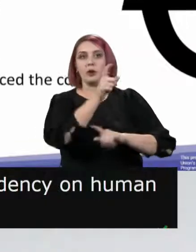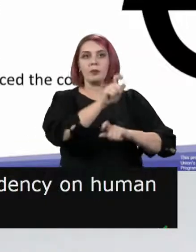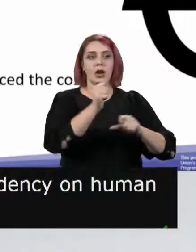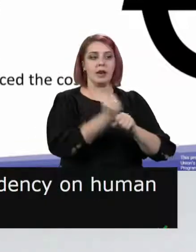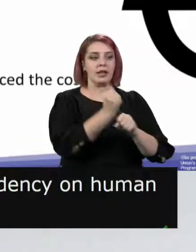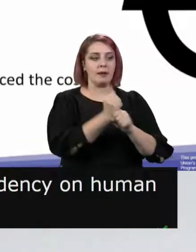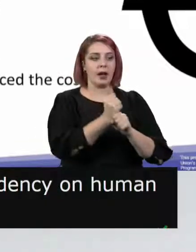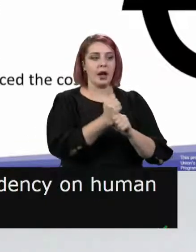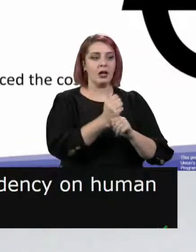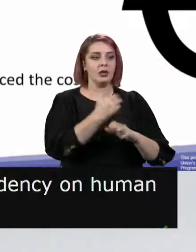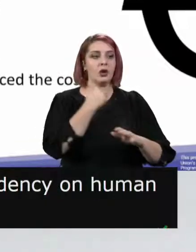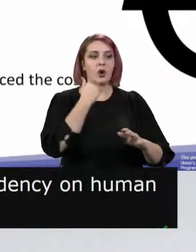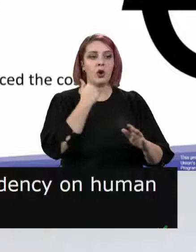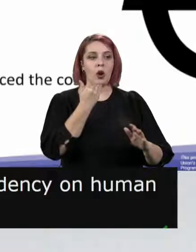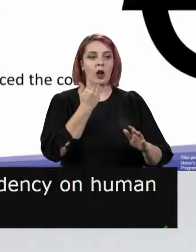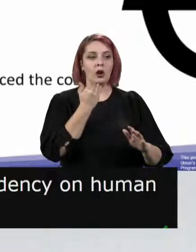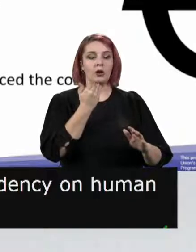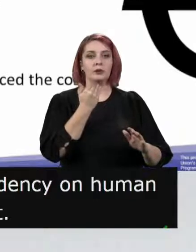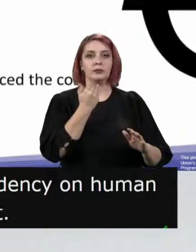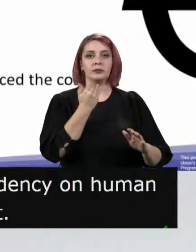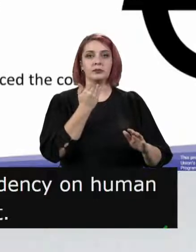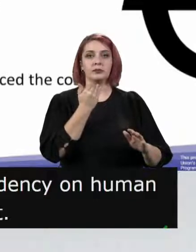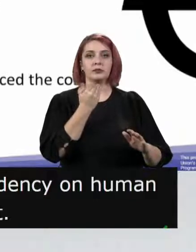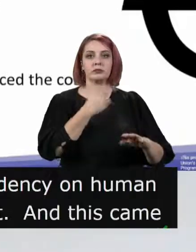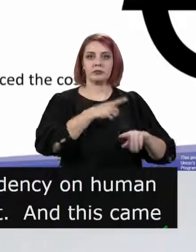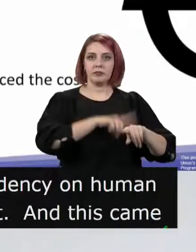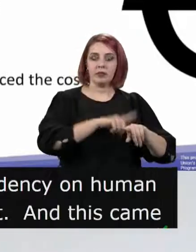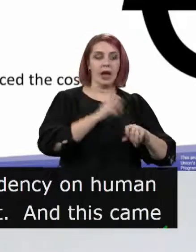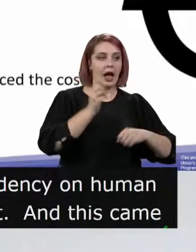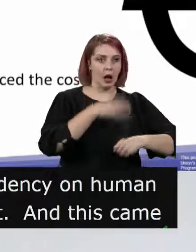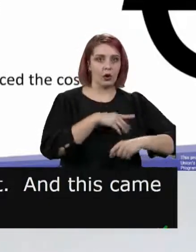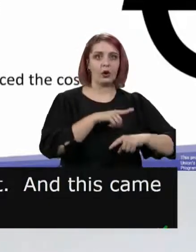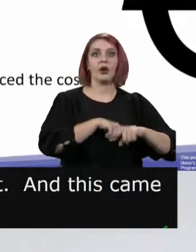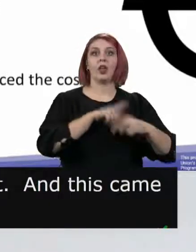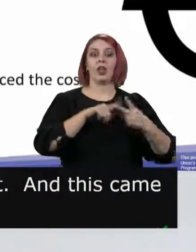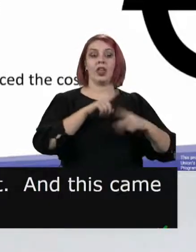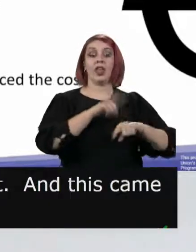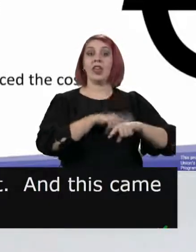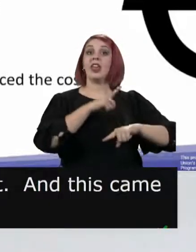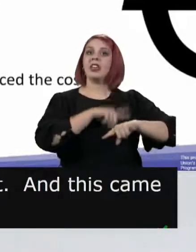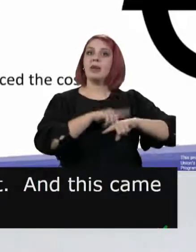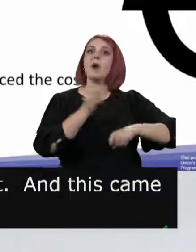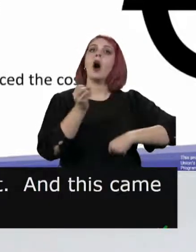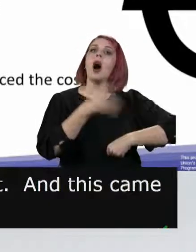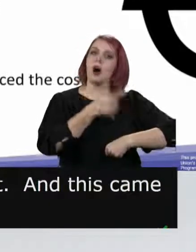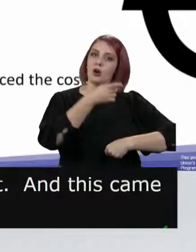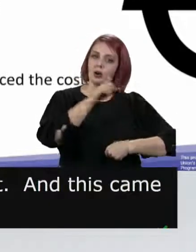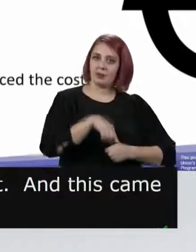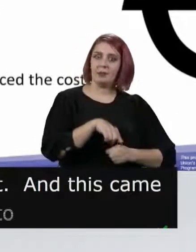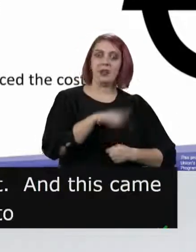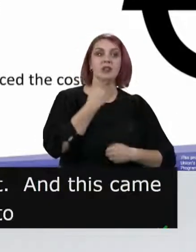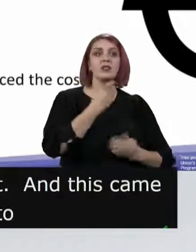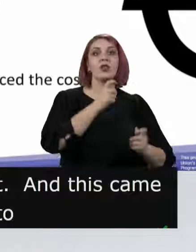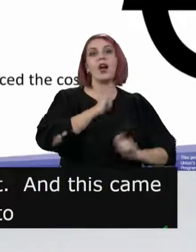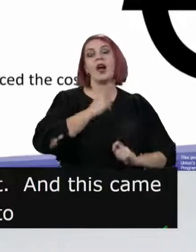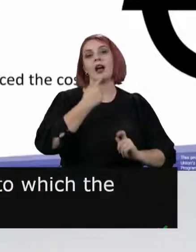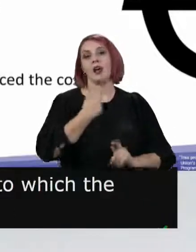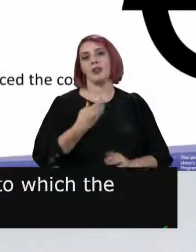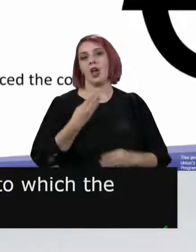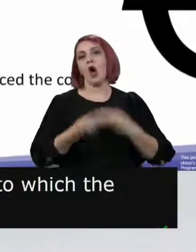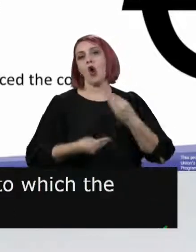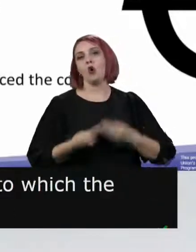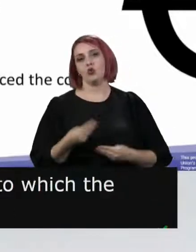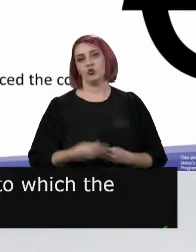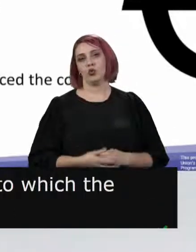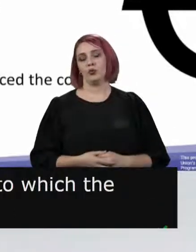And this came with increased usage. And of course, the extent to which the innovations used existing technologies impacted